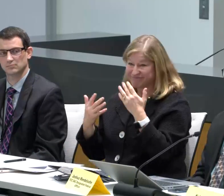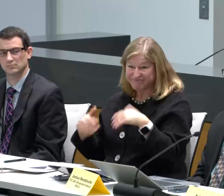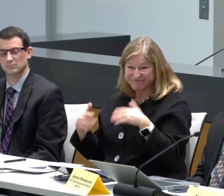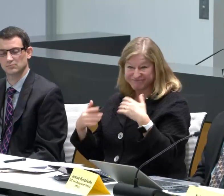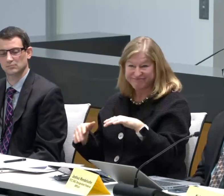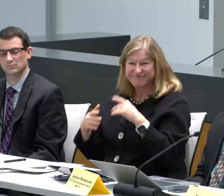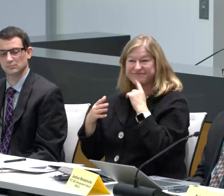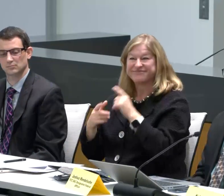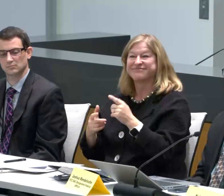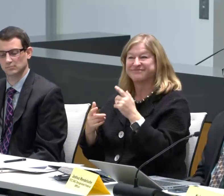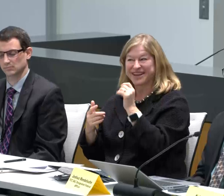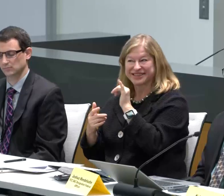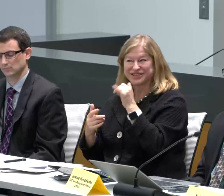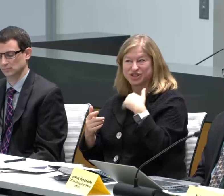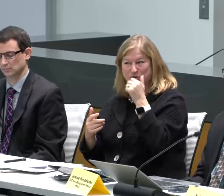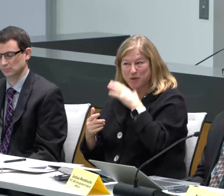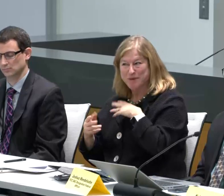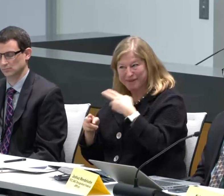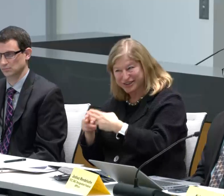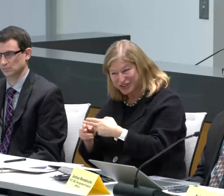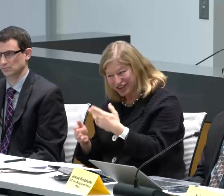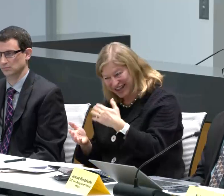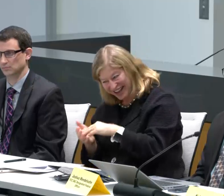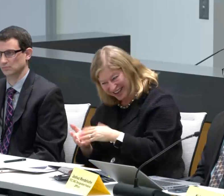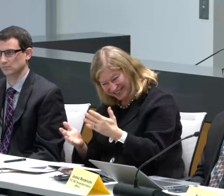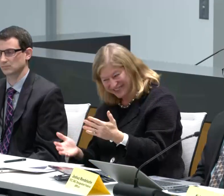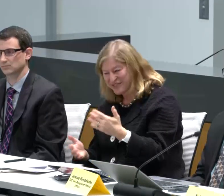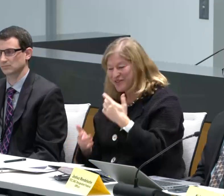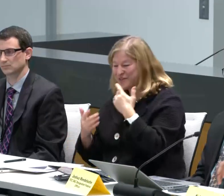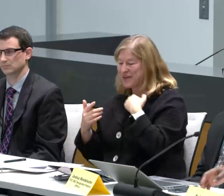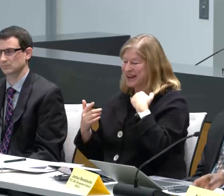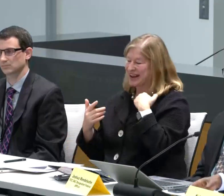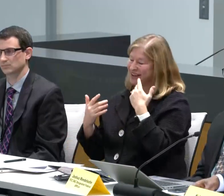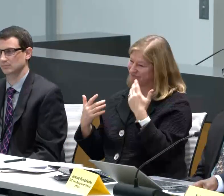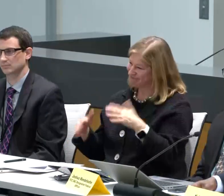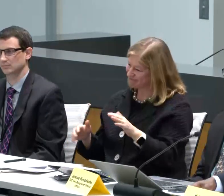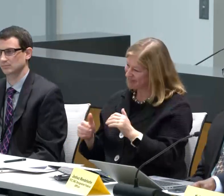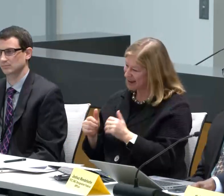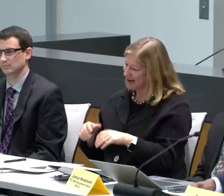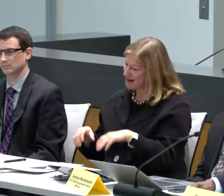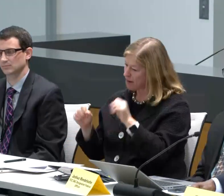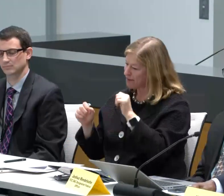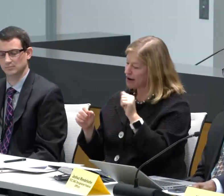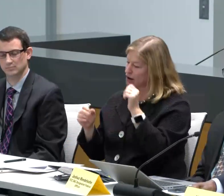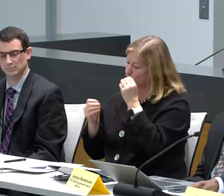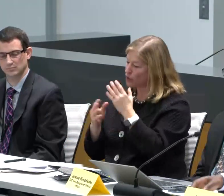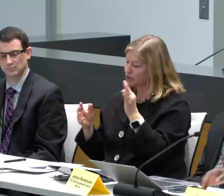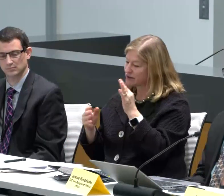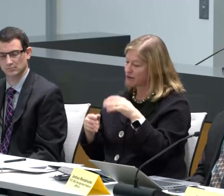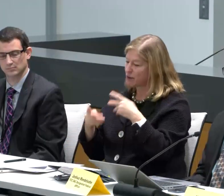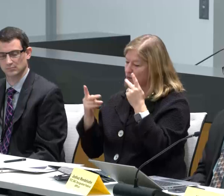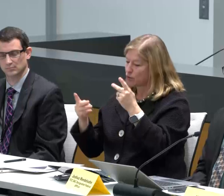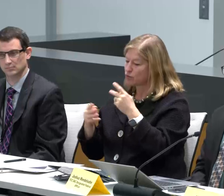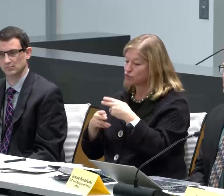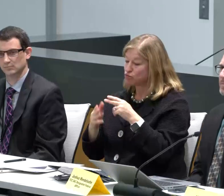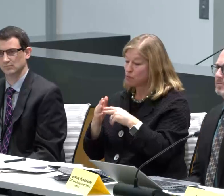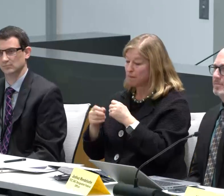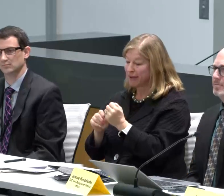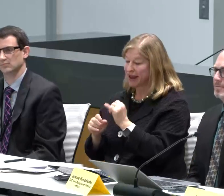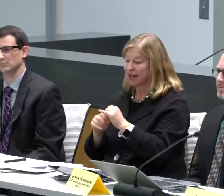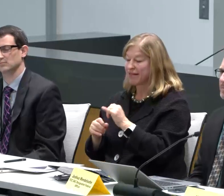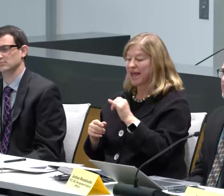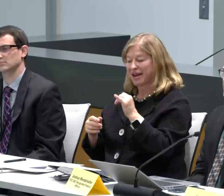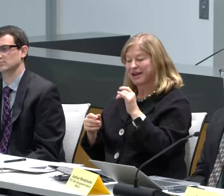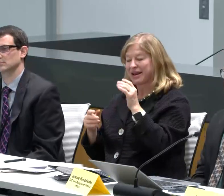Now, on to hearing aid compatibility. As the chairwoman again mentioned earlier, we have adopted a notice